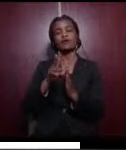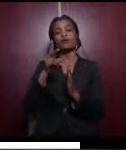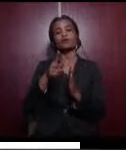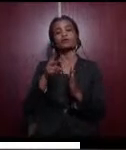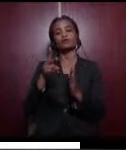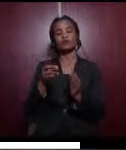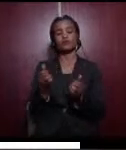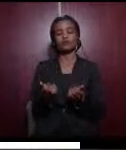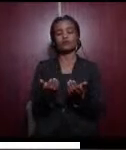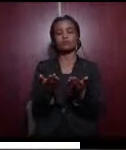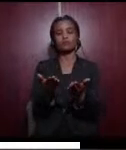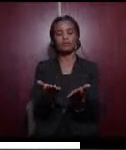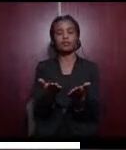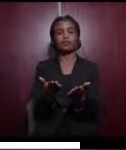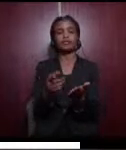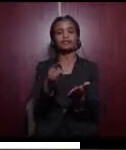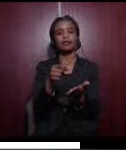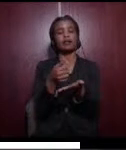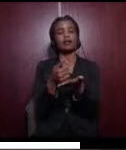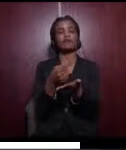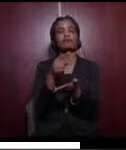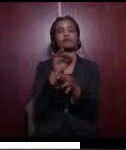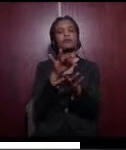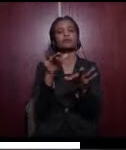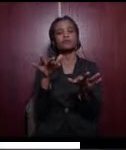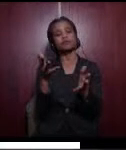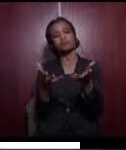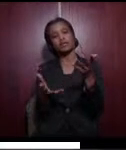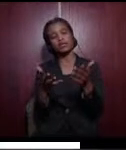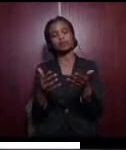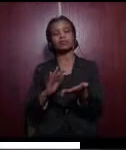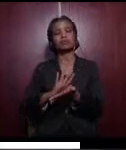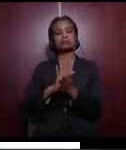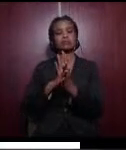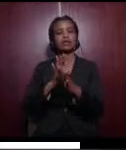humanitarian relief to people who are affected by disasters.